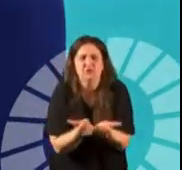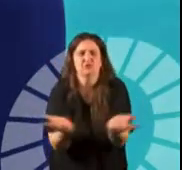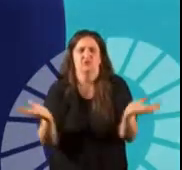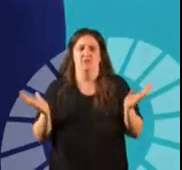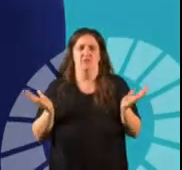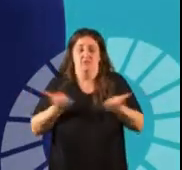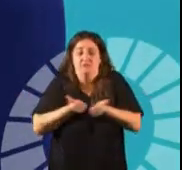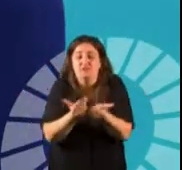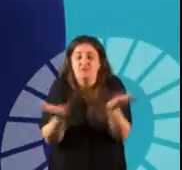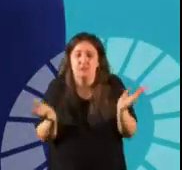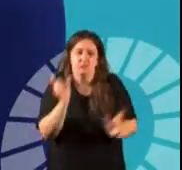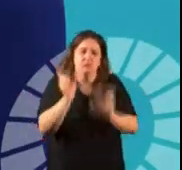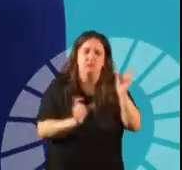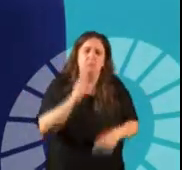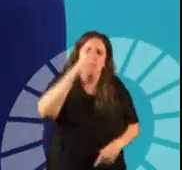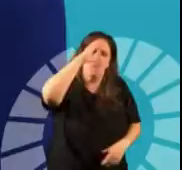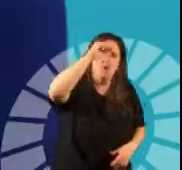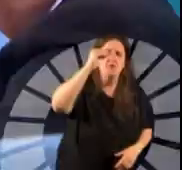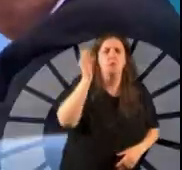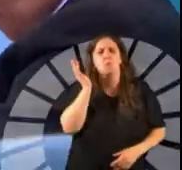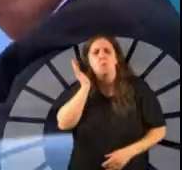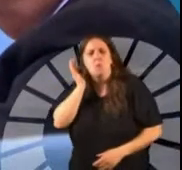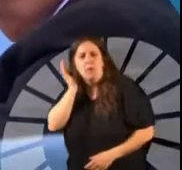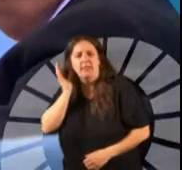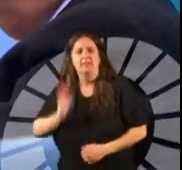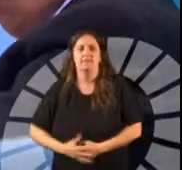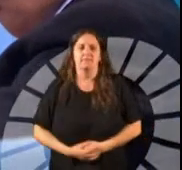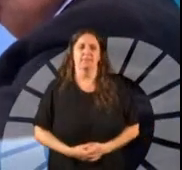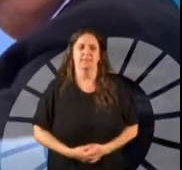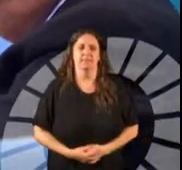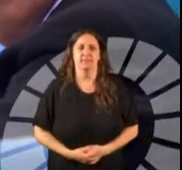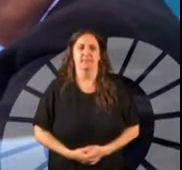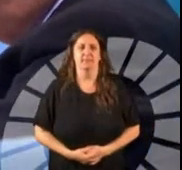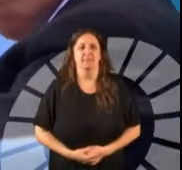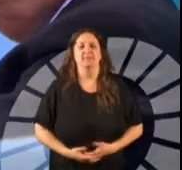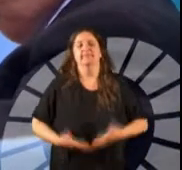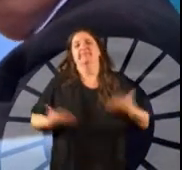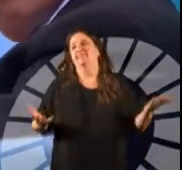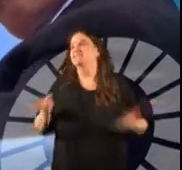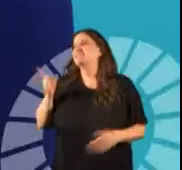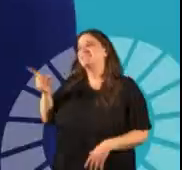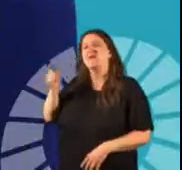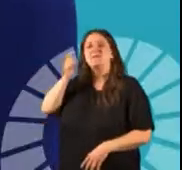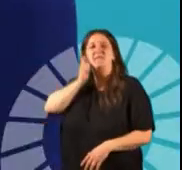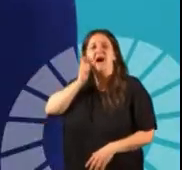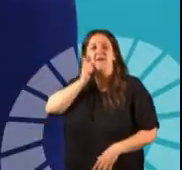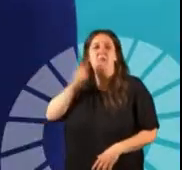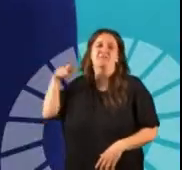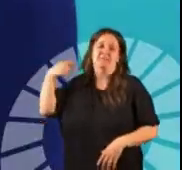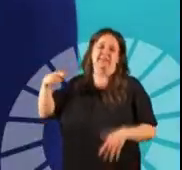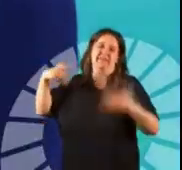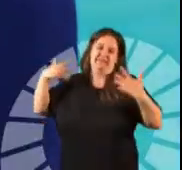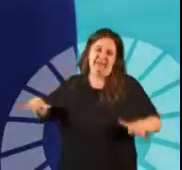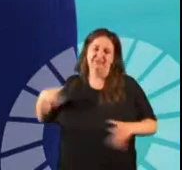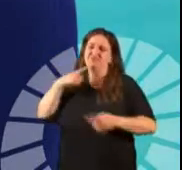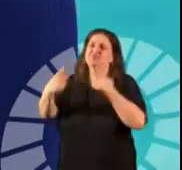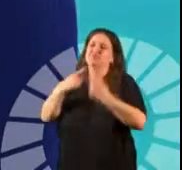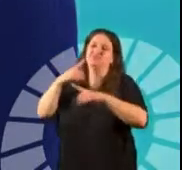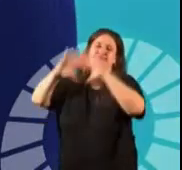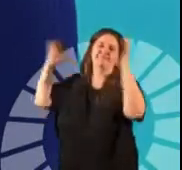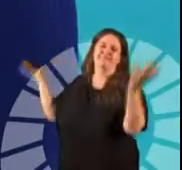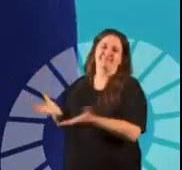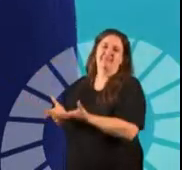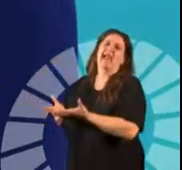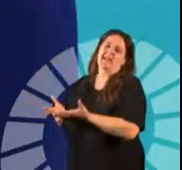quick final comments. And I just wanted to actually underscore what the President has said, that we now are seeing a